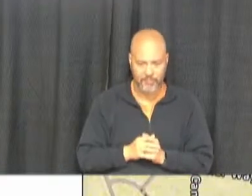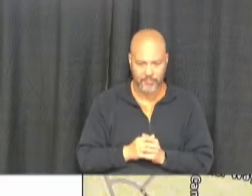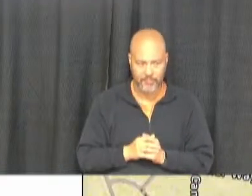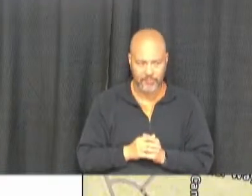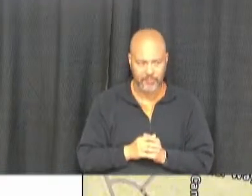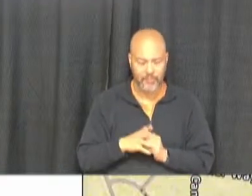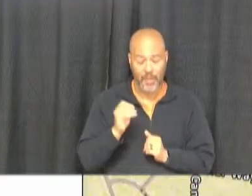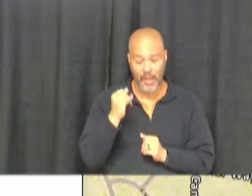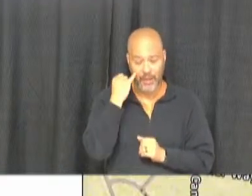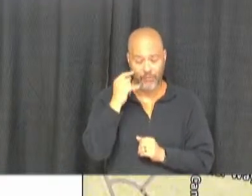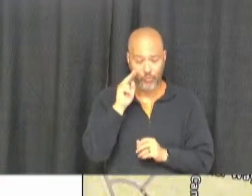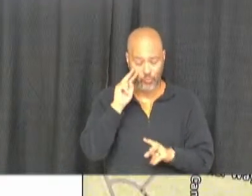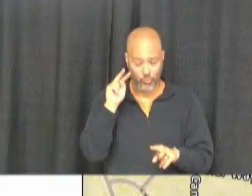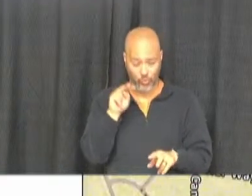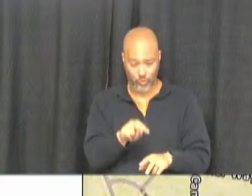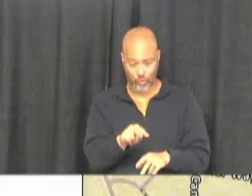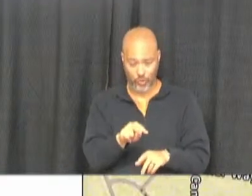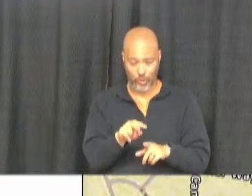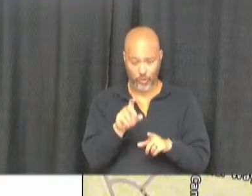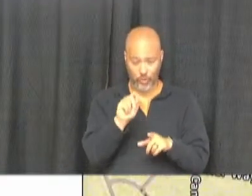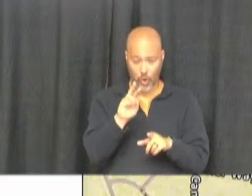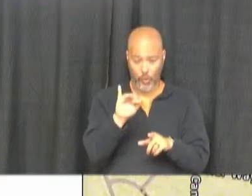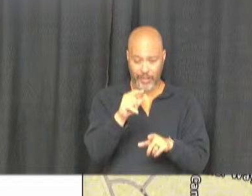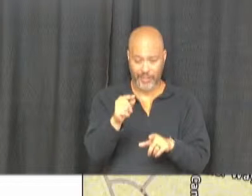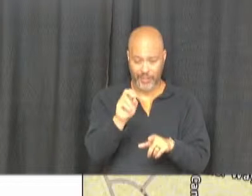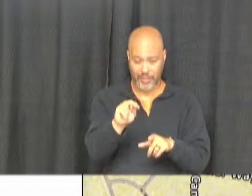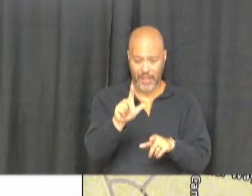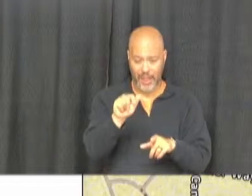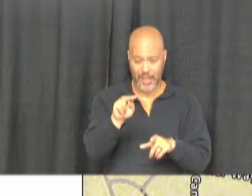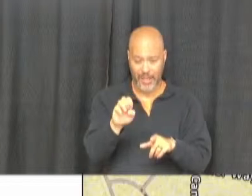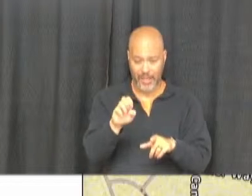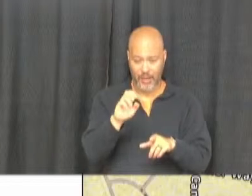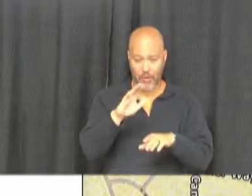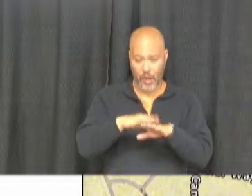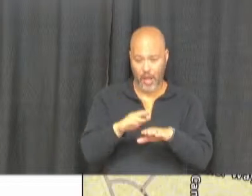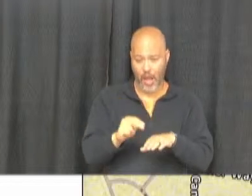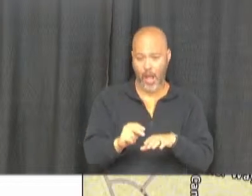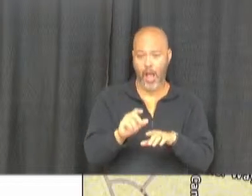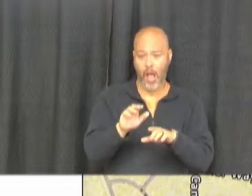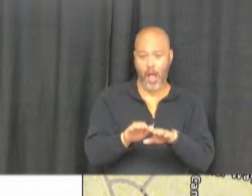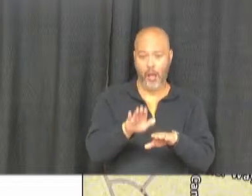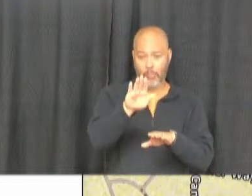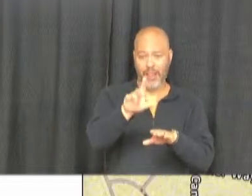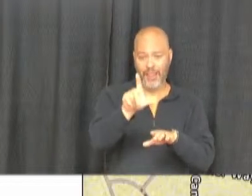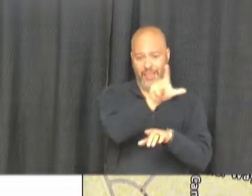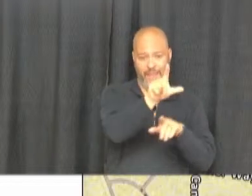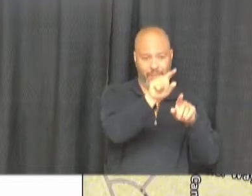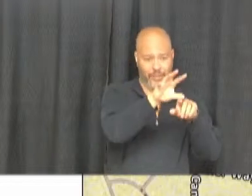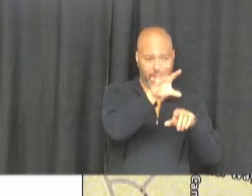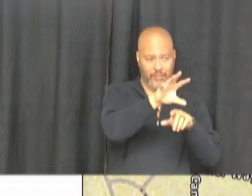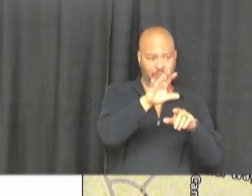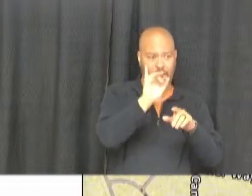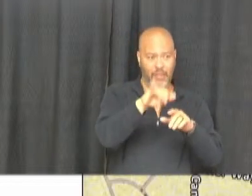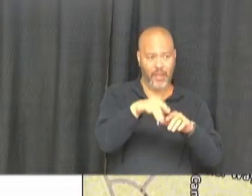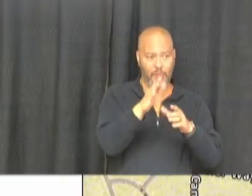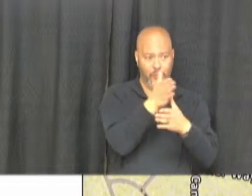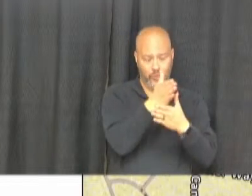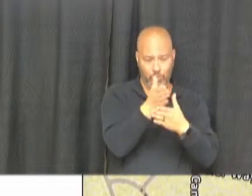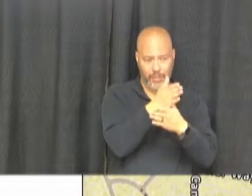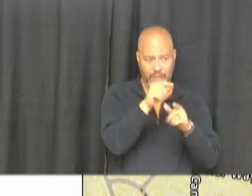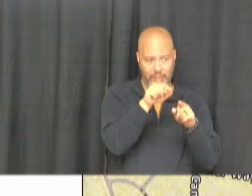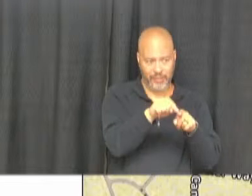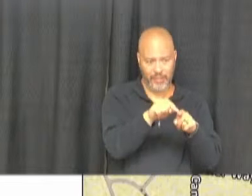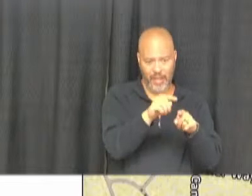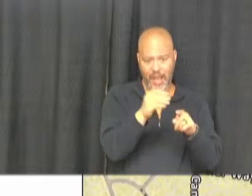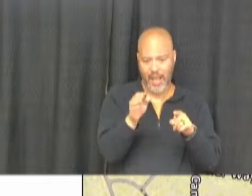And if you see Torrington Lane, which is in the upper left corner there, that road I just showed you being built goes between this property